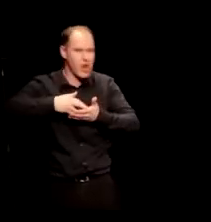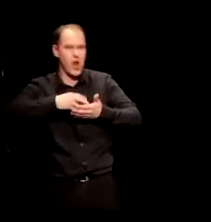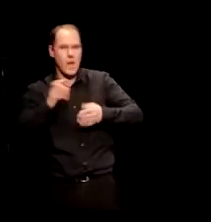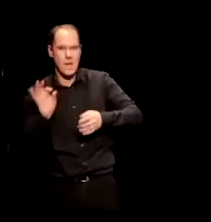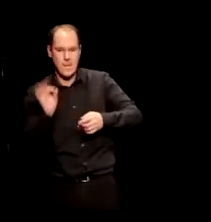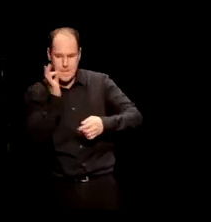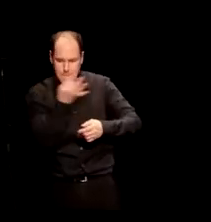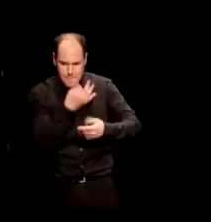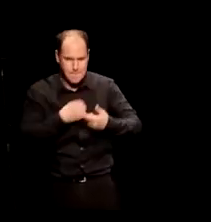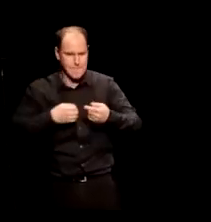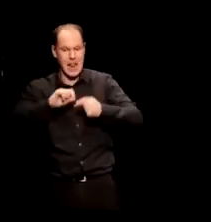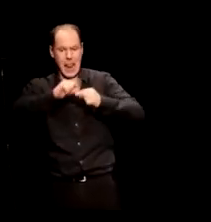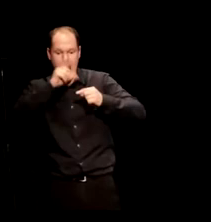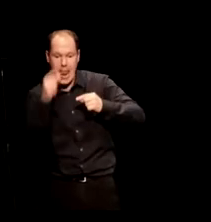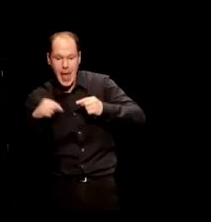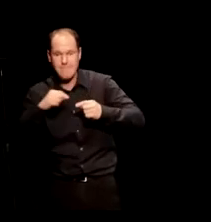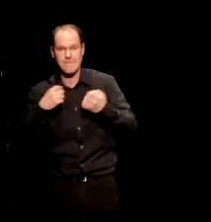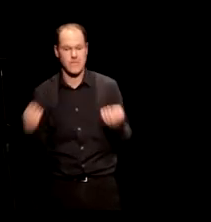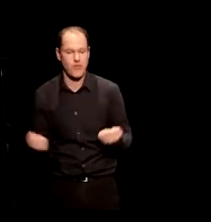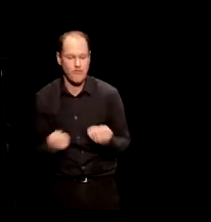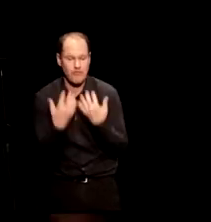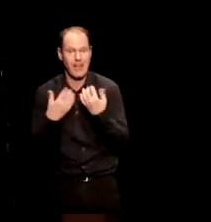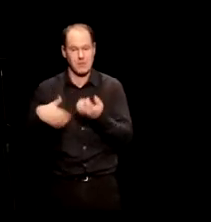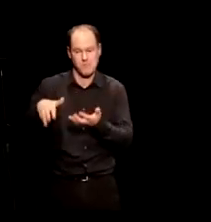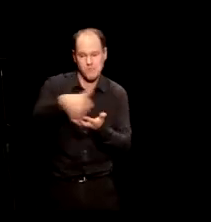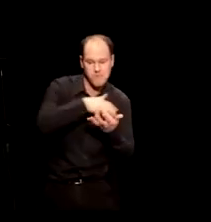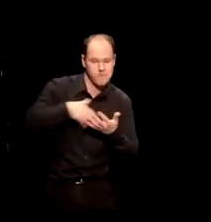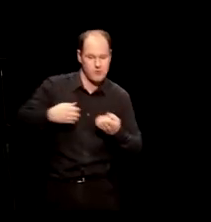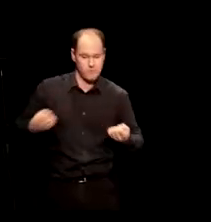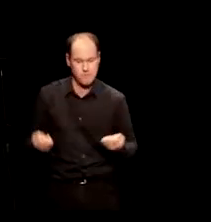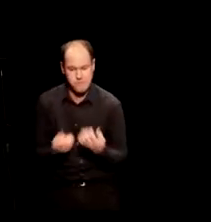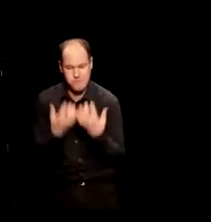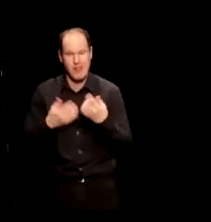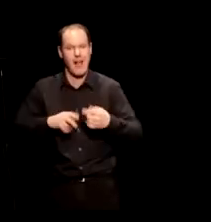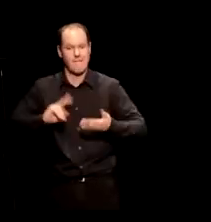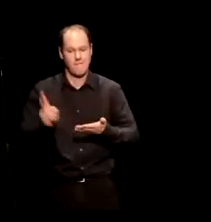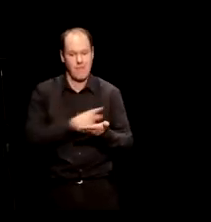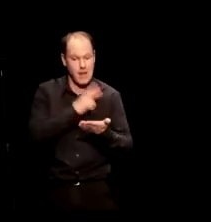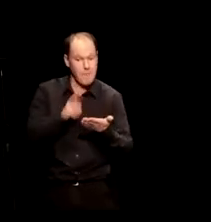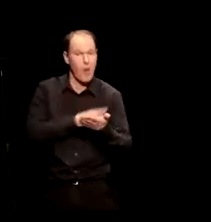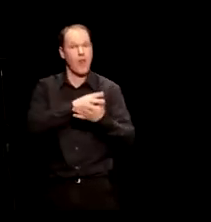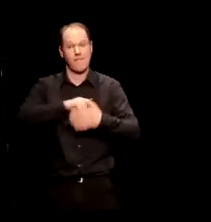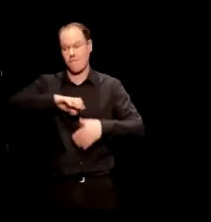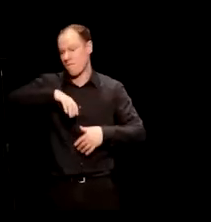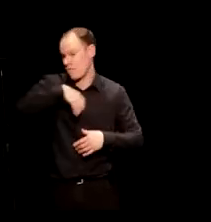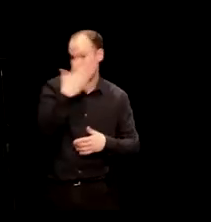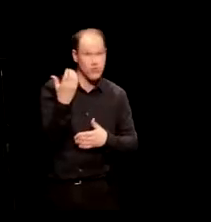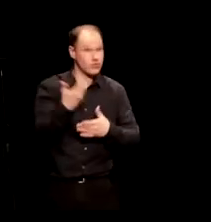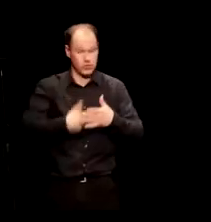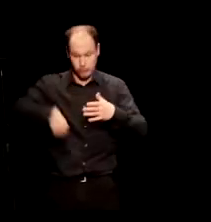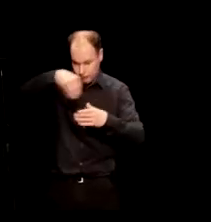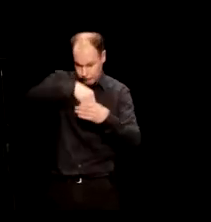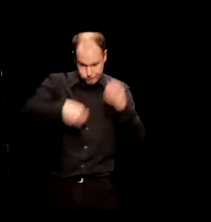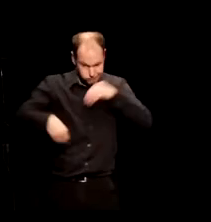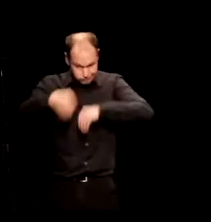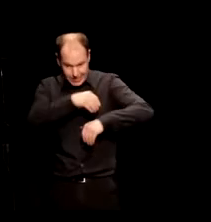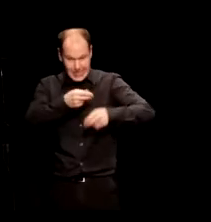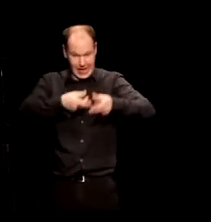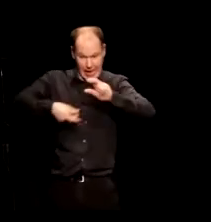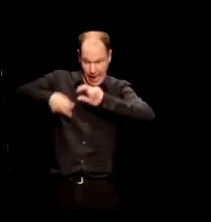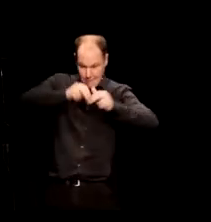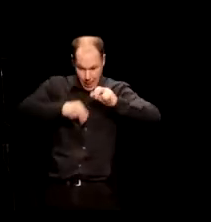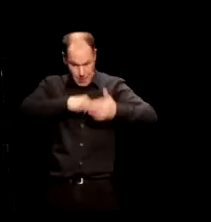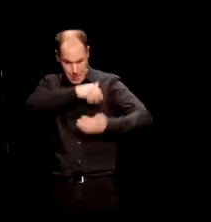bugs, leaves, grasses, cereals, vegetables, fruits, and chemicals